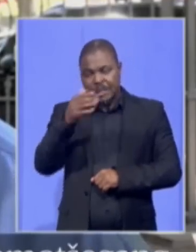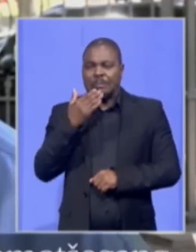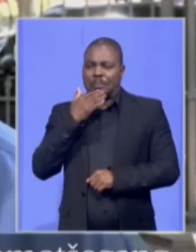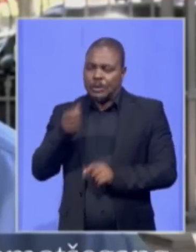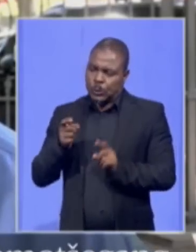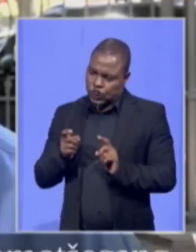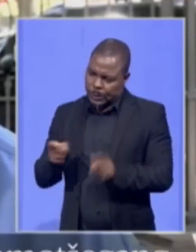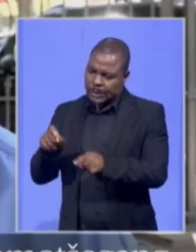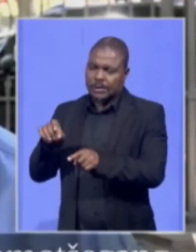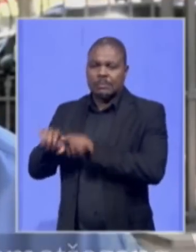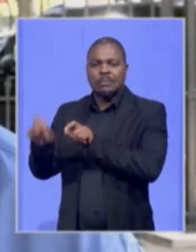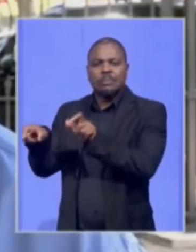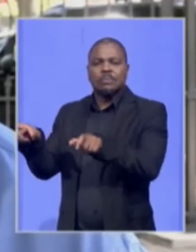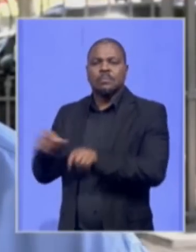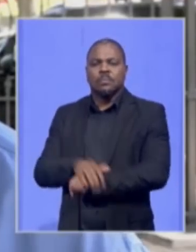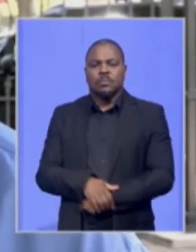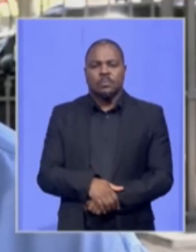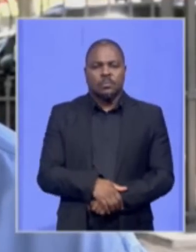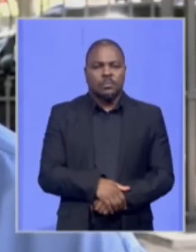speed.